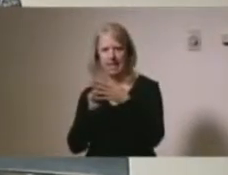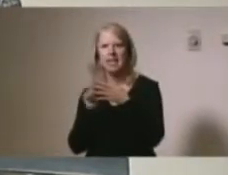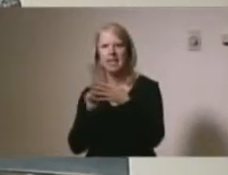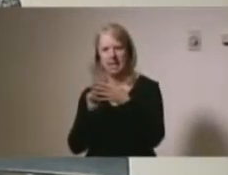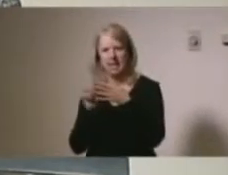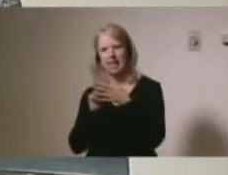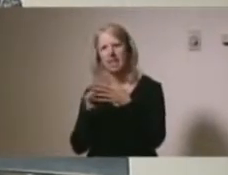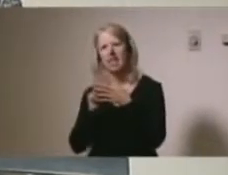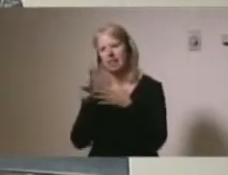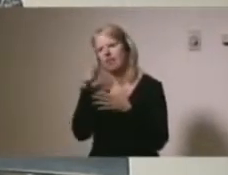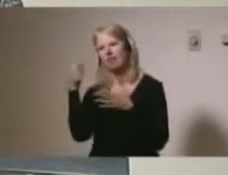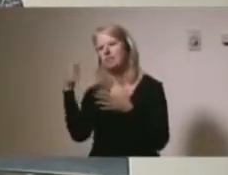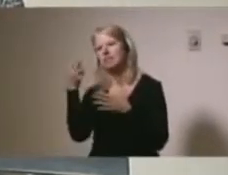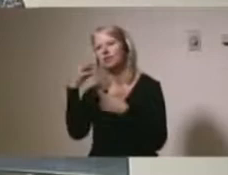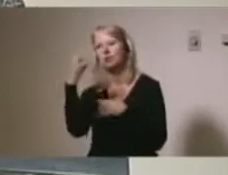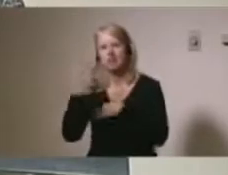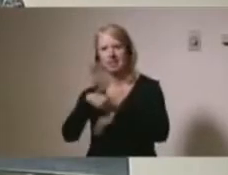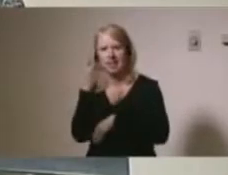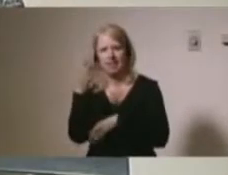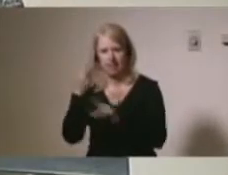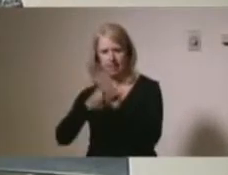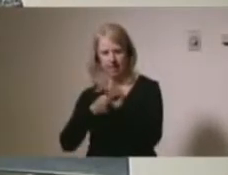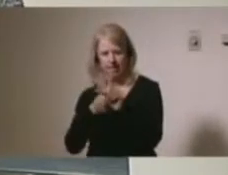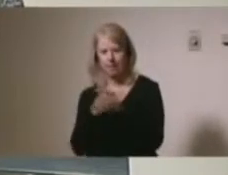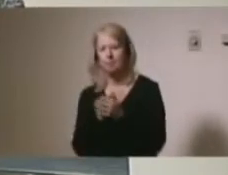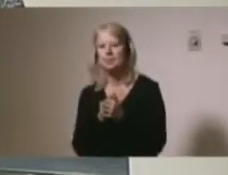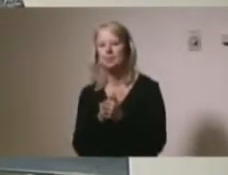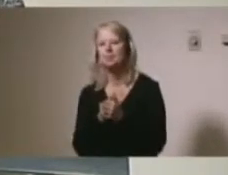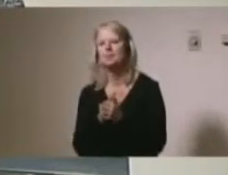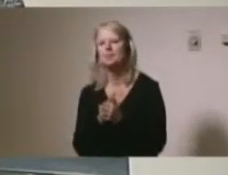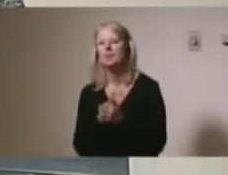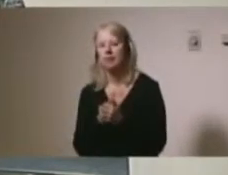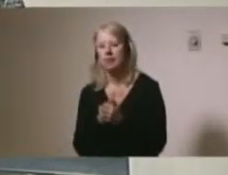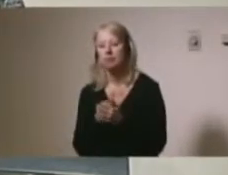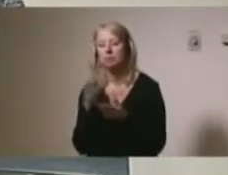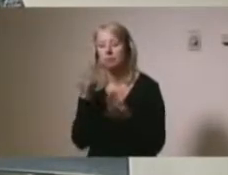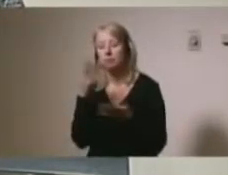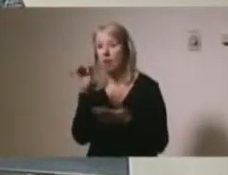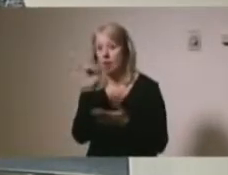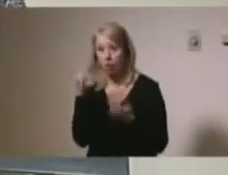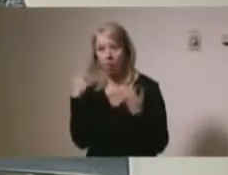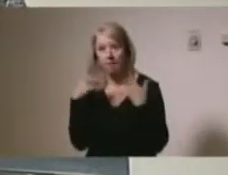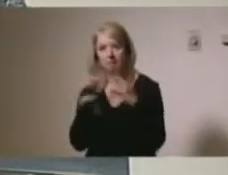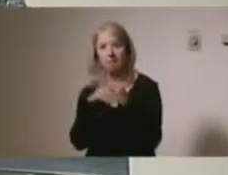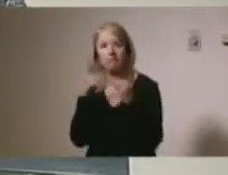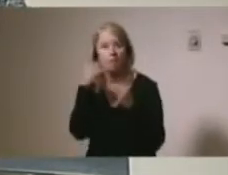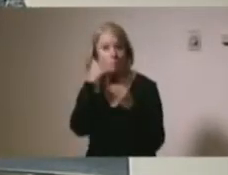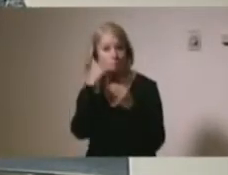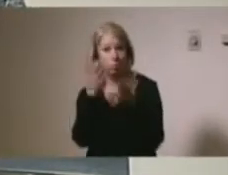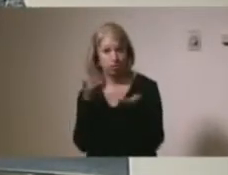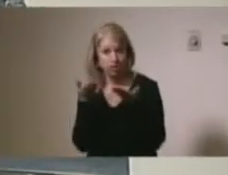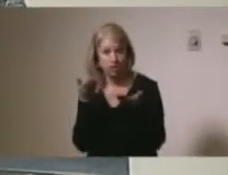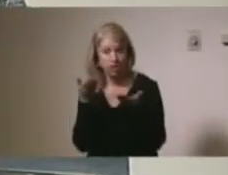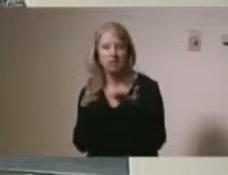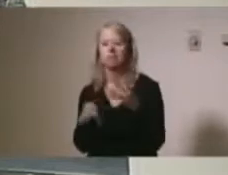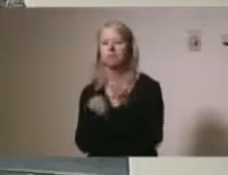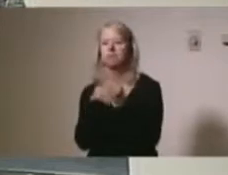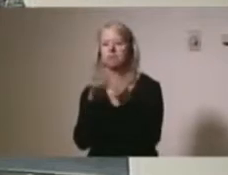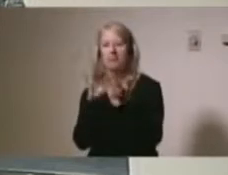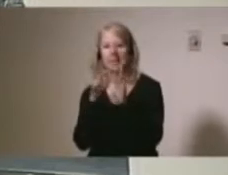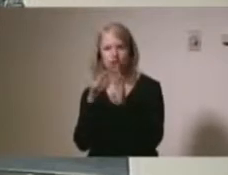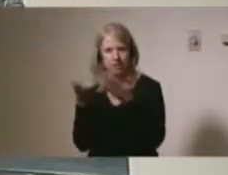early days of the month. We also have phone services and the internet service.